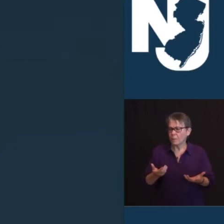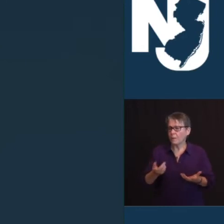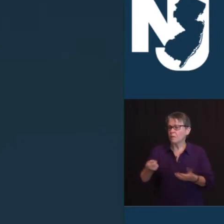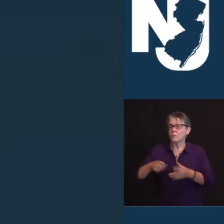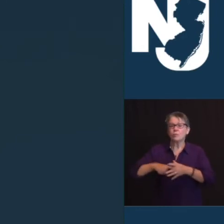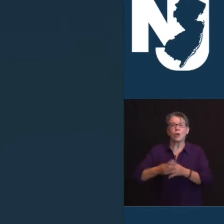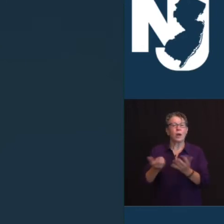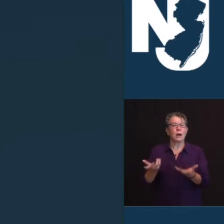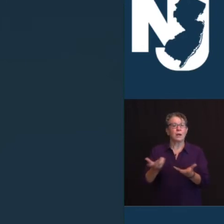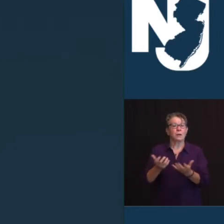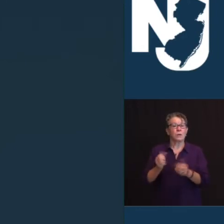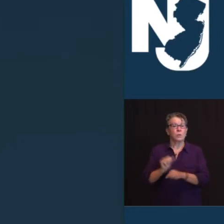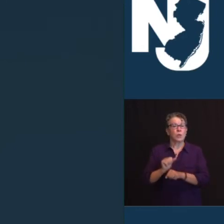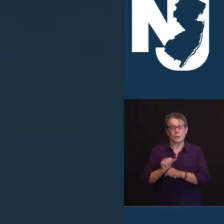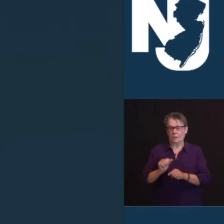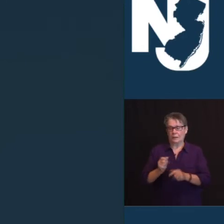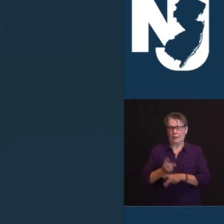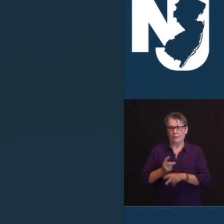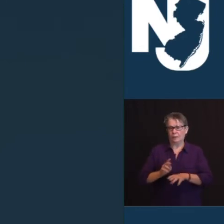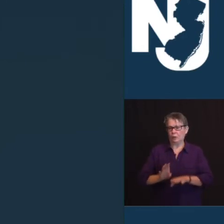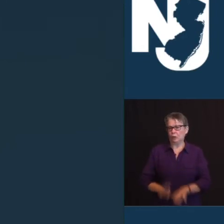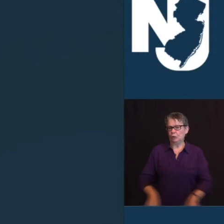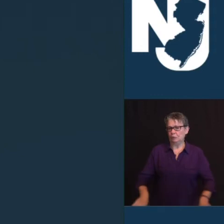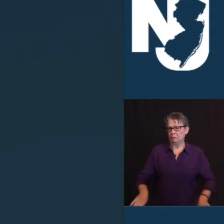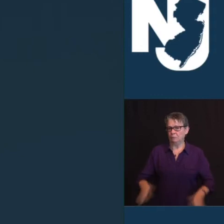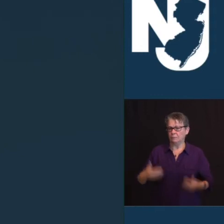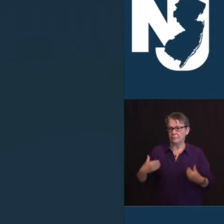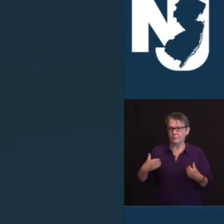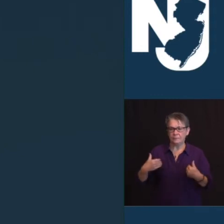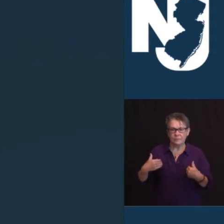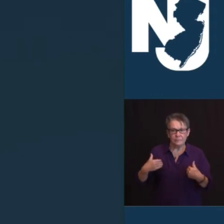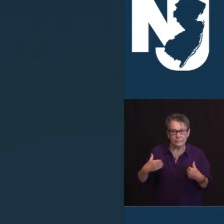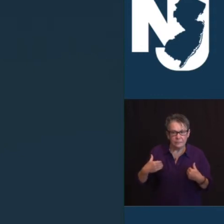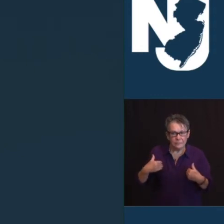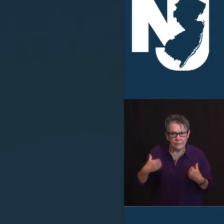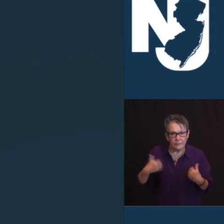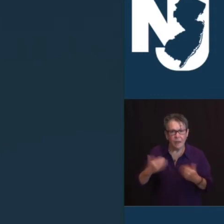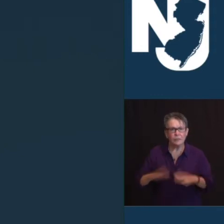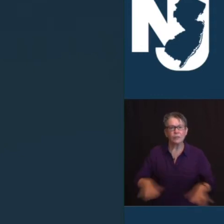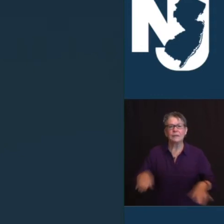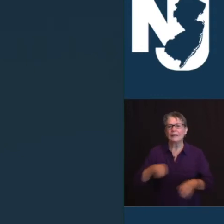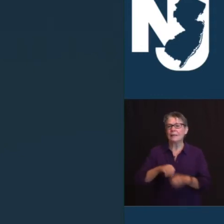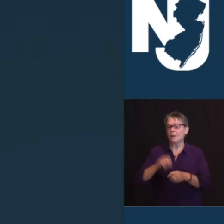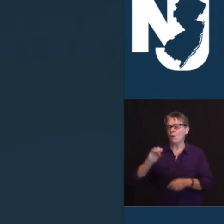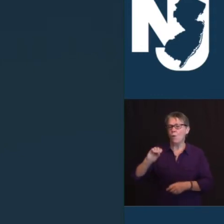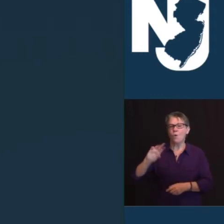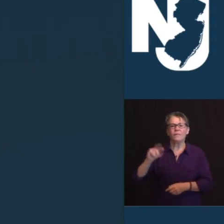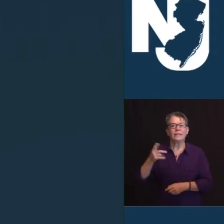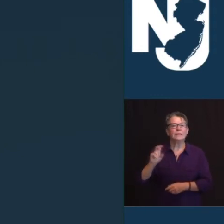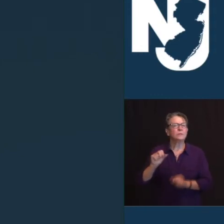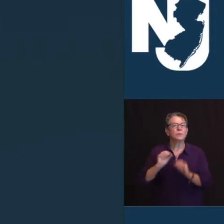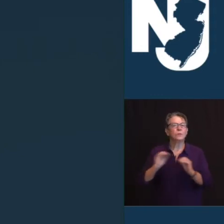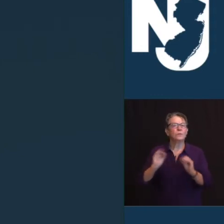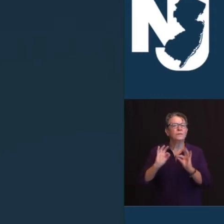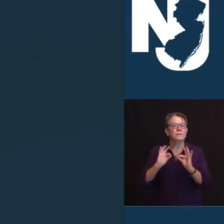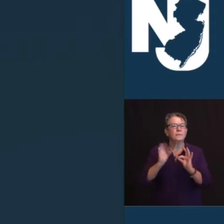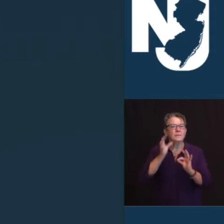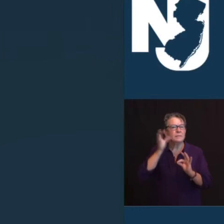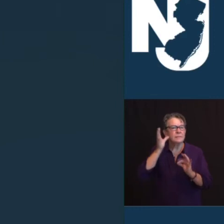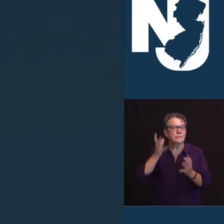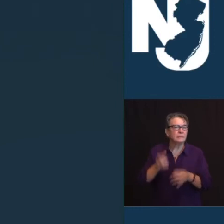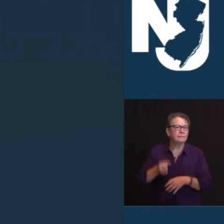Mary's Orphanage in Newark, and continued her service at St. Anne Villa, the former nursing facility for